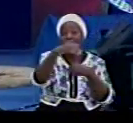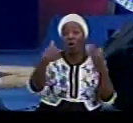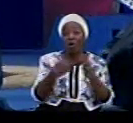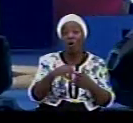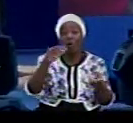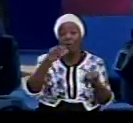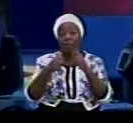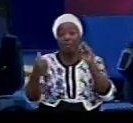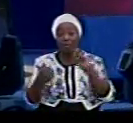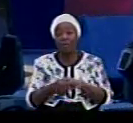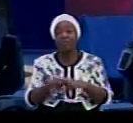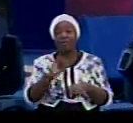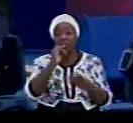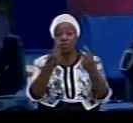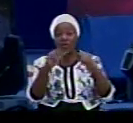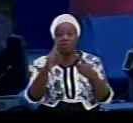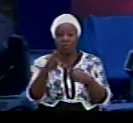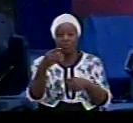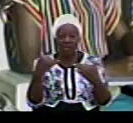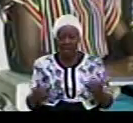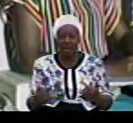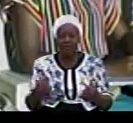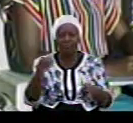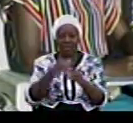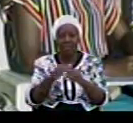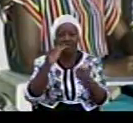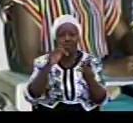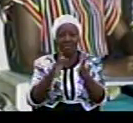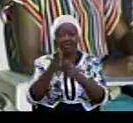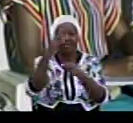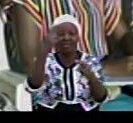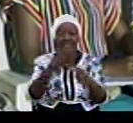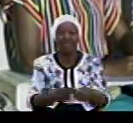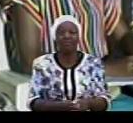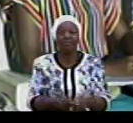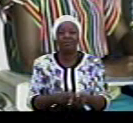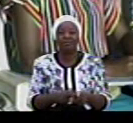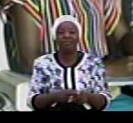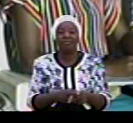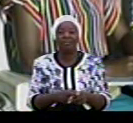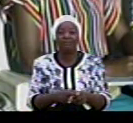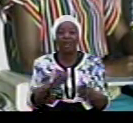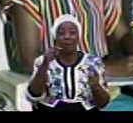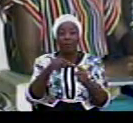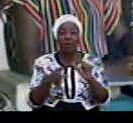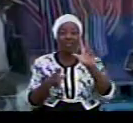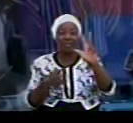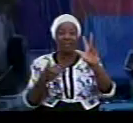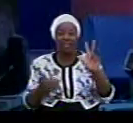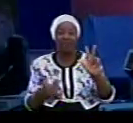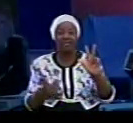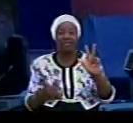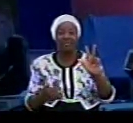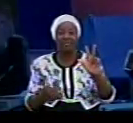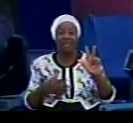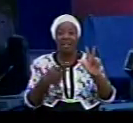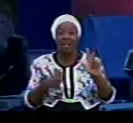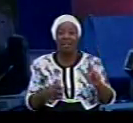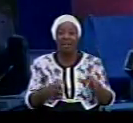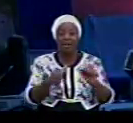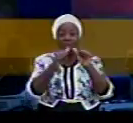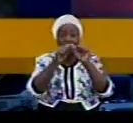it comes to you right now in Jesus' name. Point number three, the